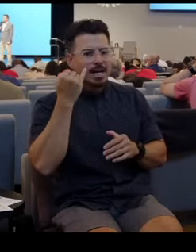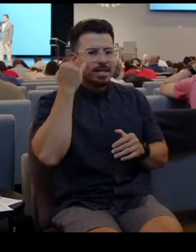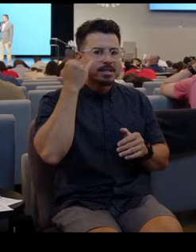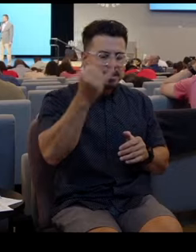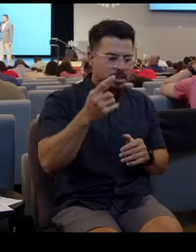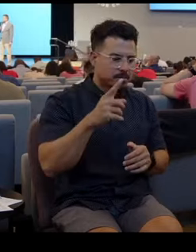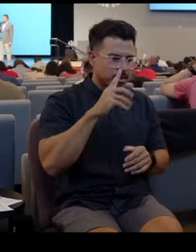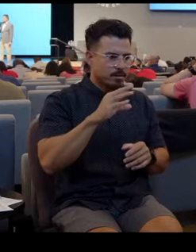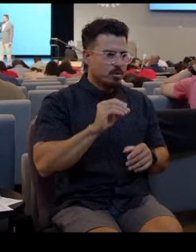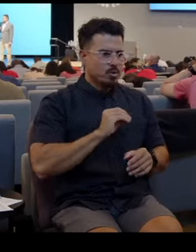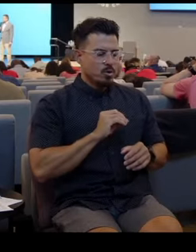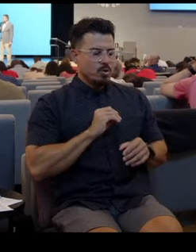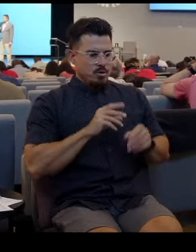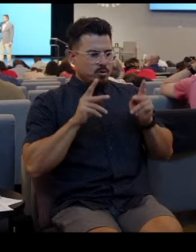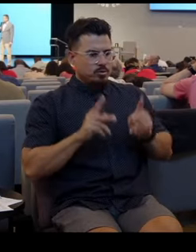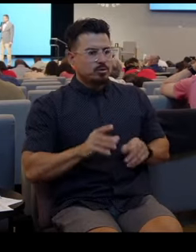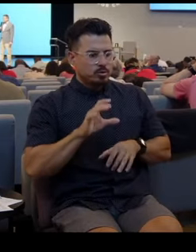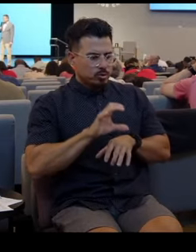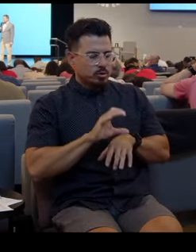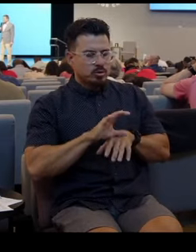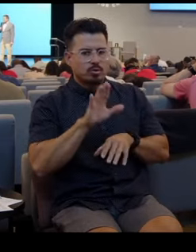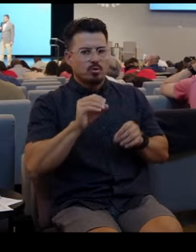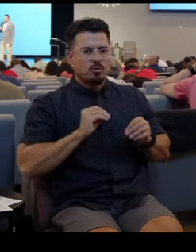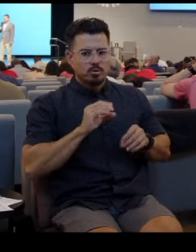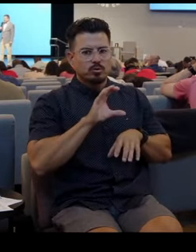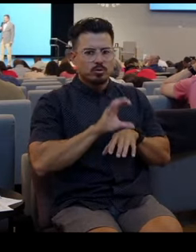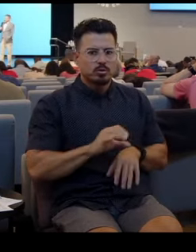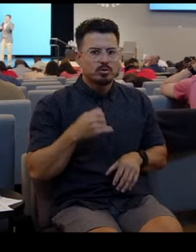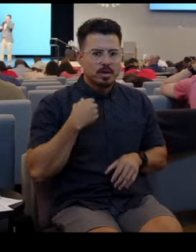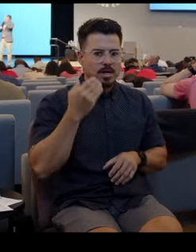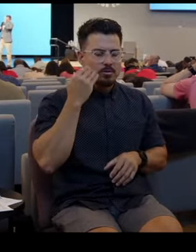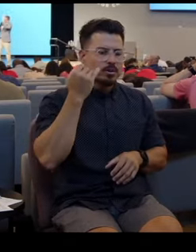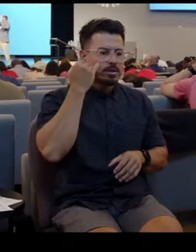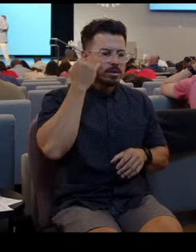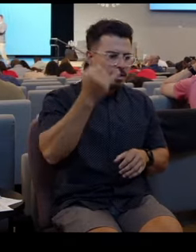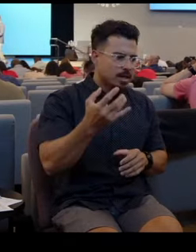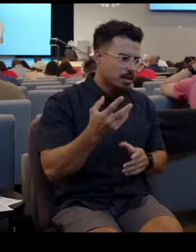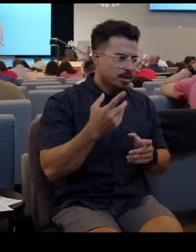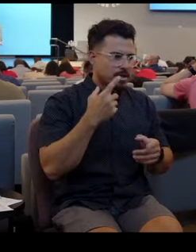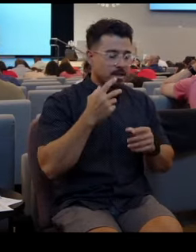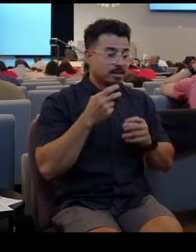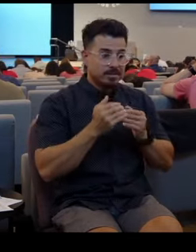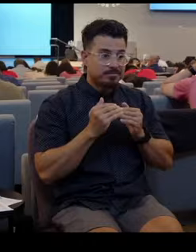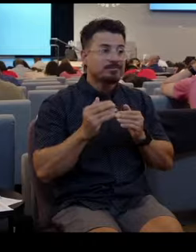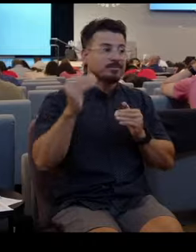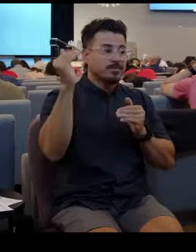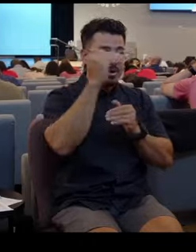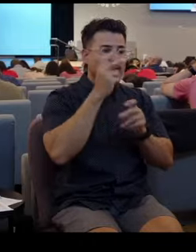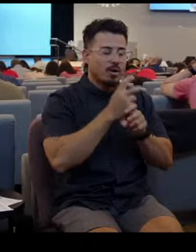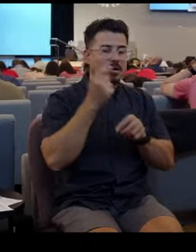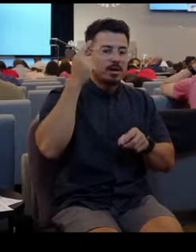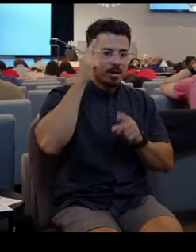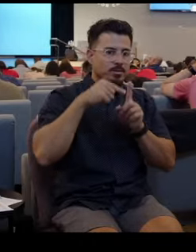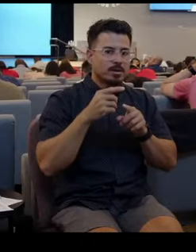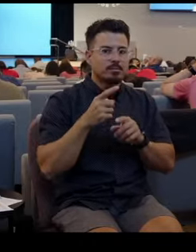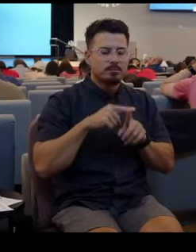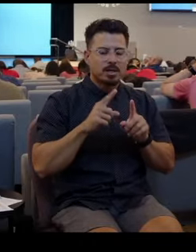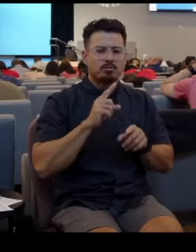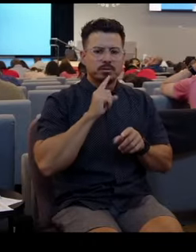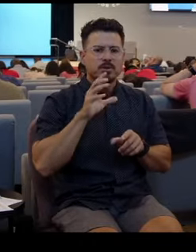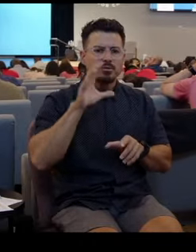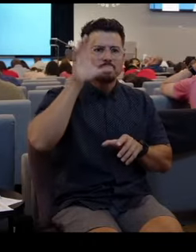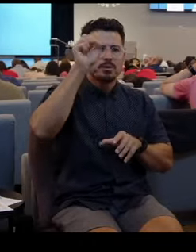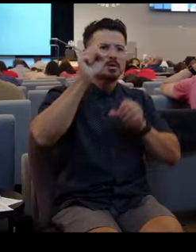ecosystem type church. It's an ideal. It's a high one. It's a lofty one. But reaching